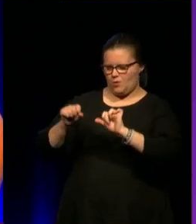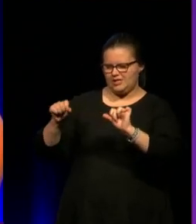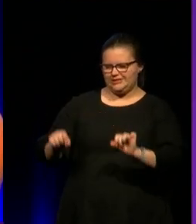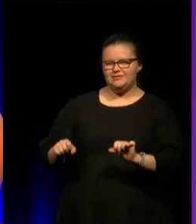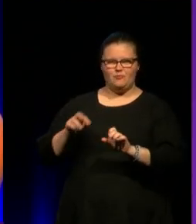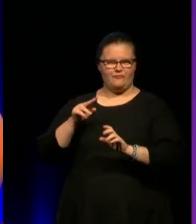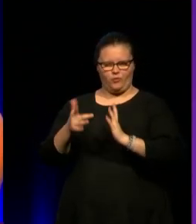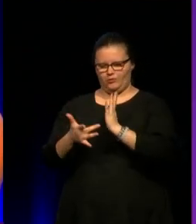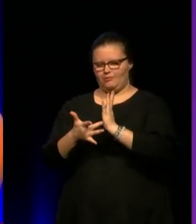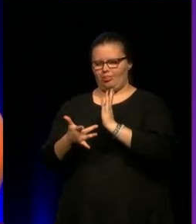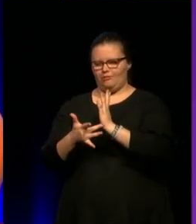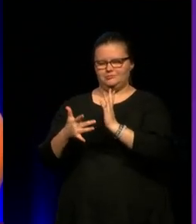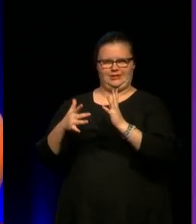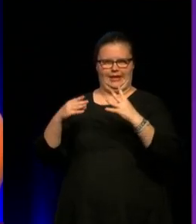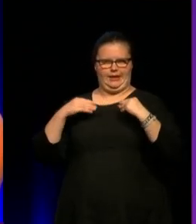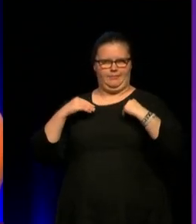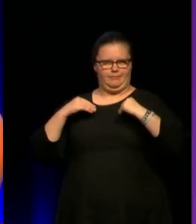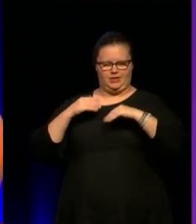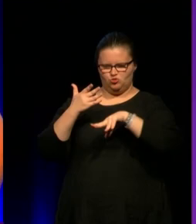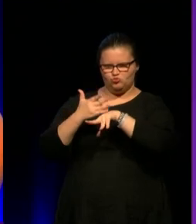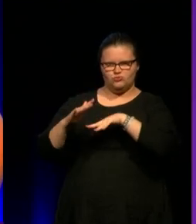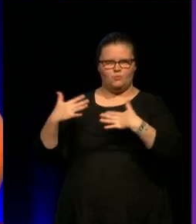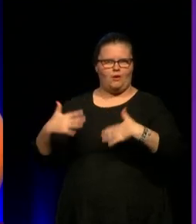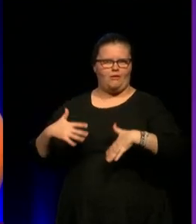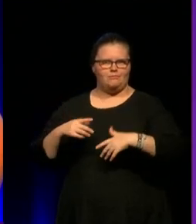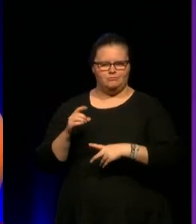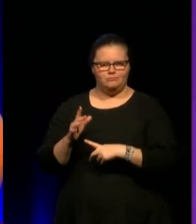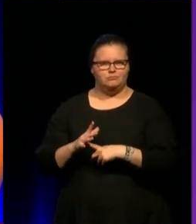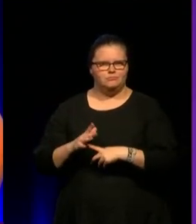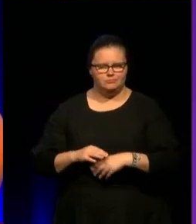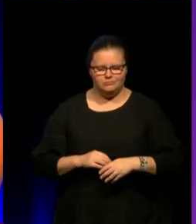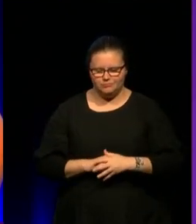entrepreneurs would be terrific. And so,